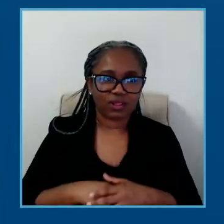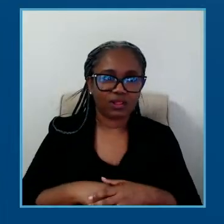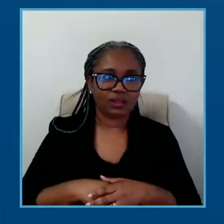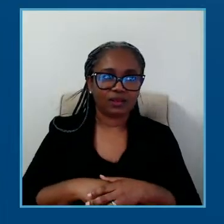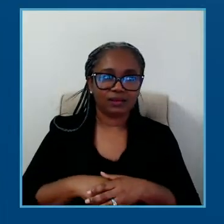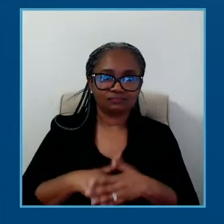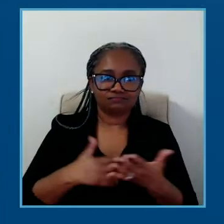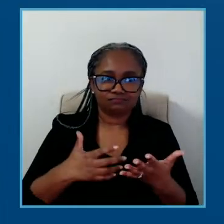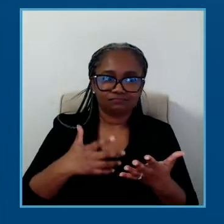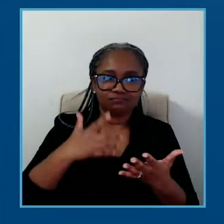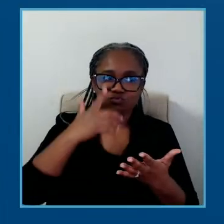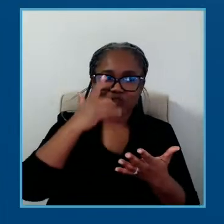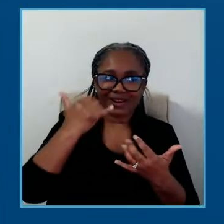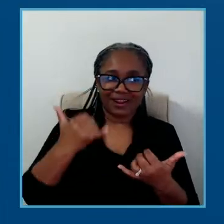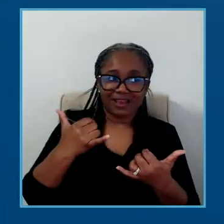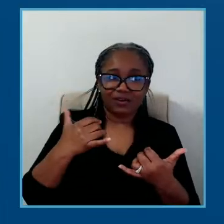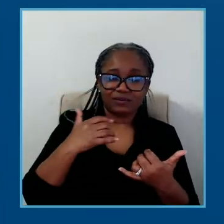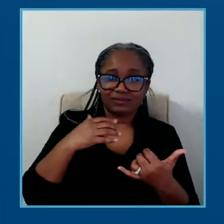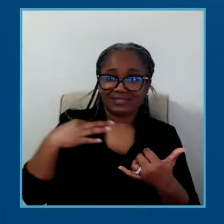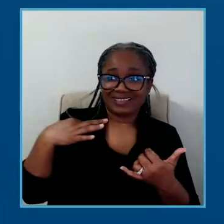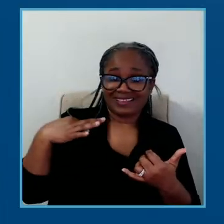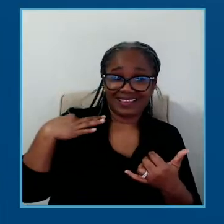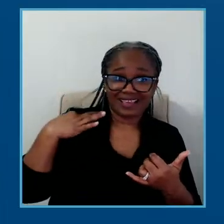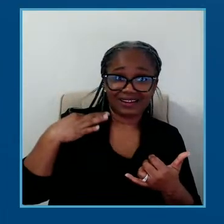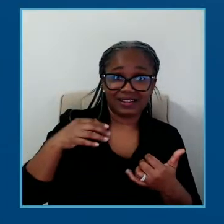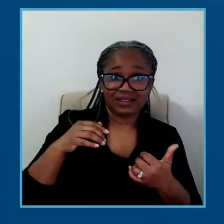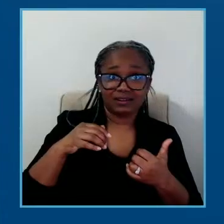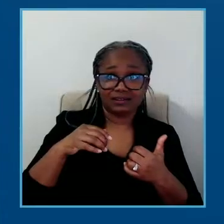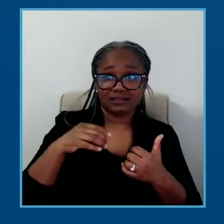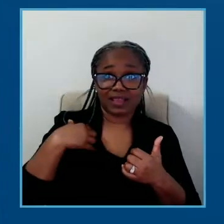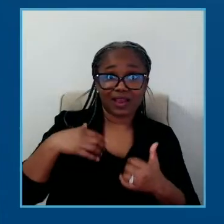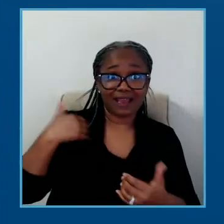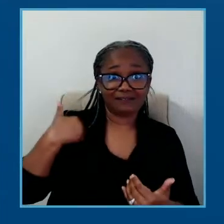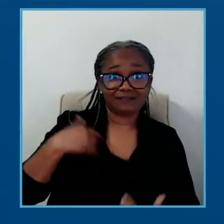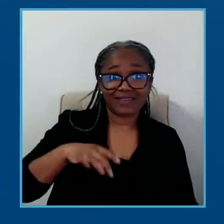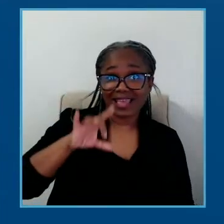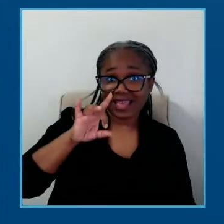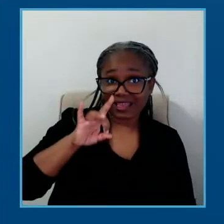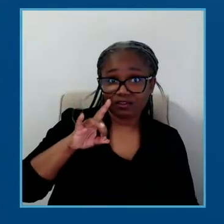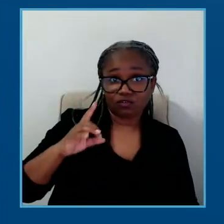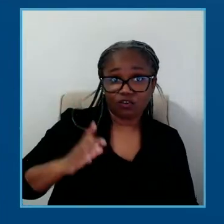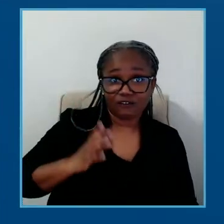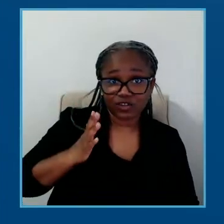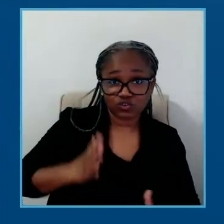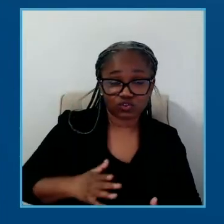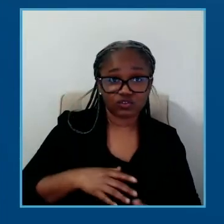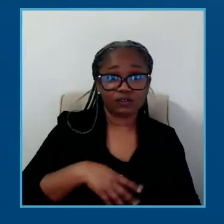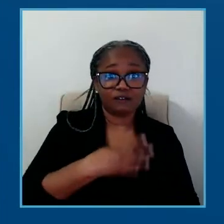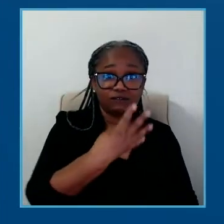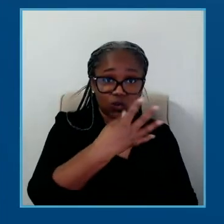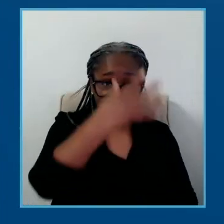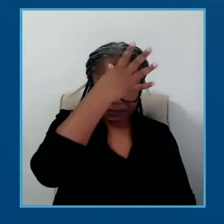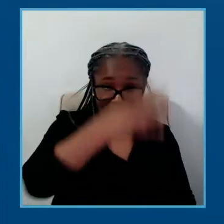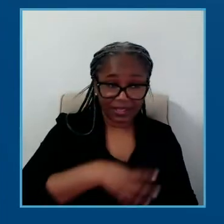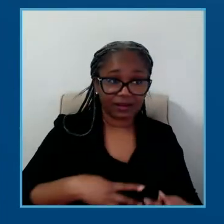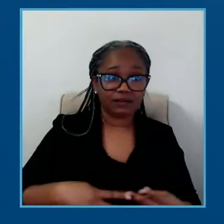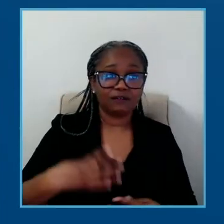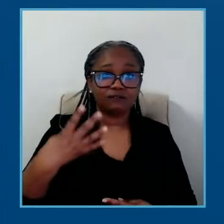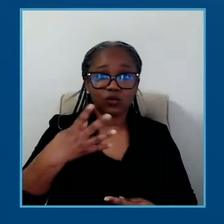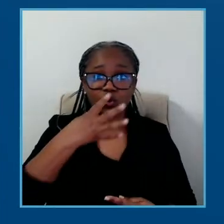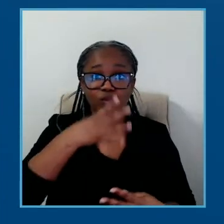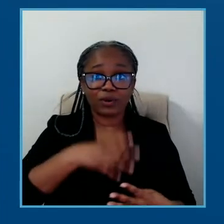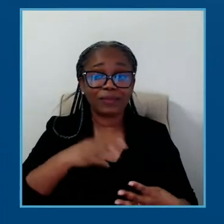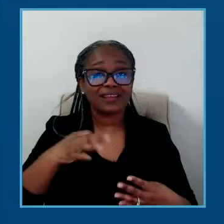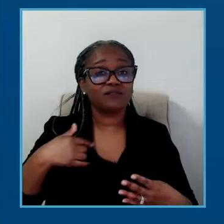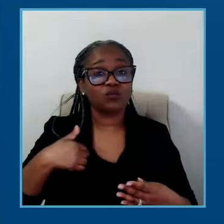officers. According to the gender parity rule, 4 of them are men and 4 of them are women. And so if these 2 seats were brought back into an